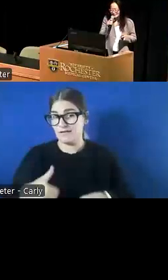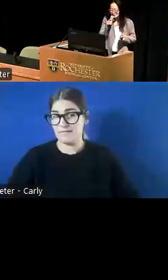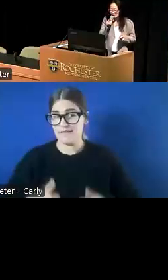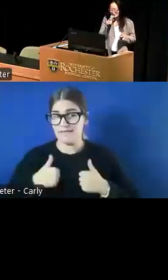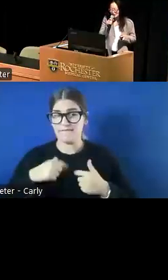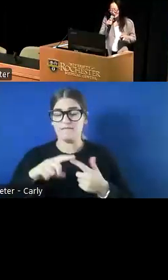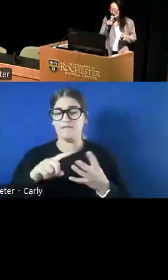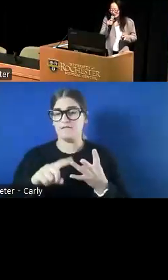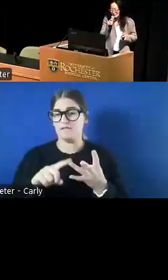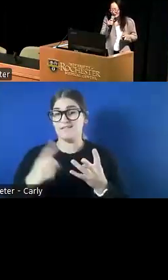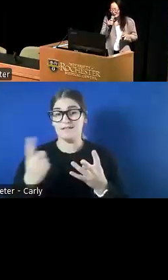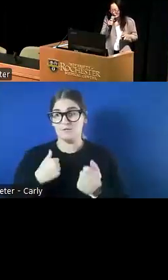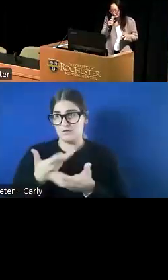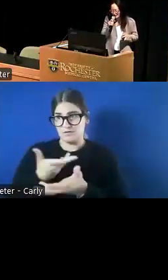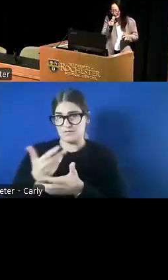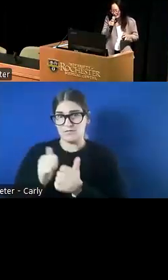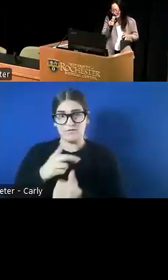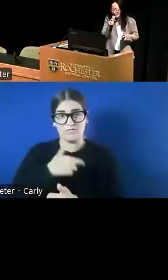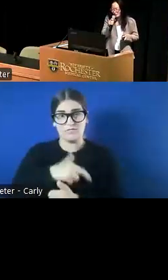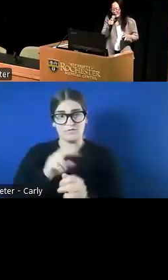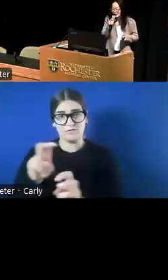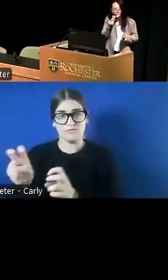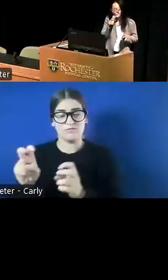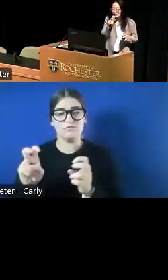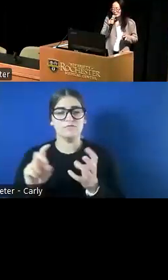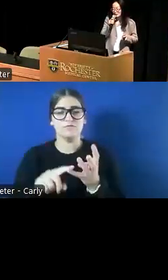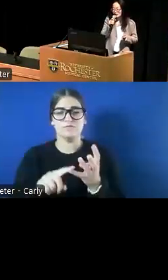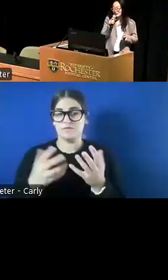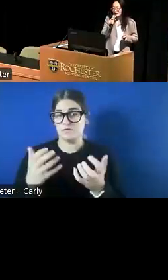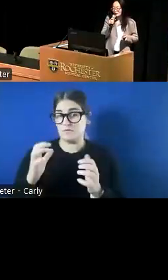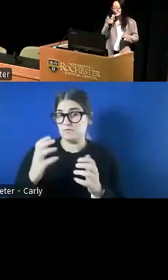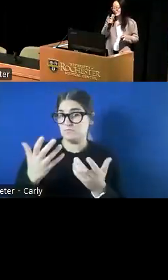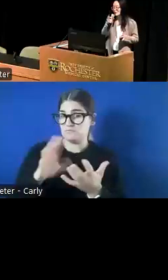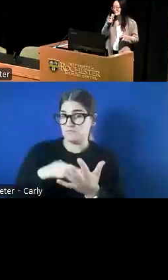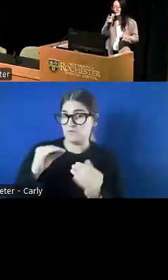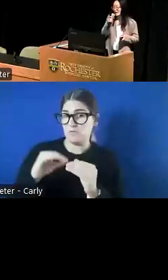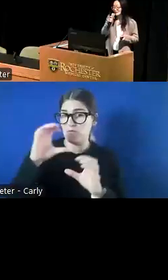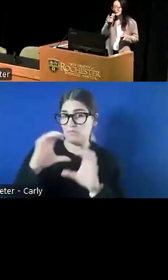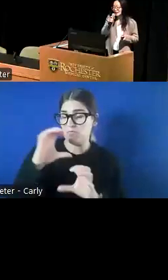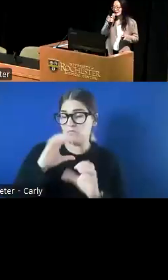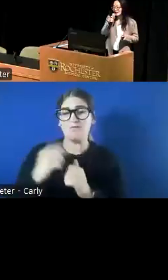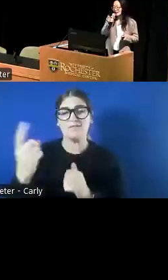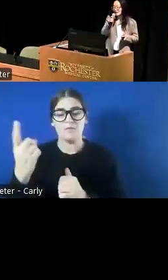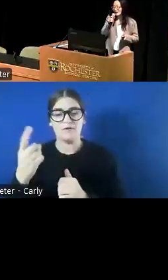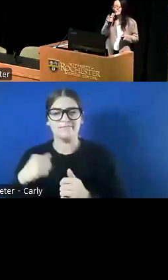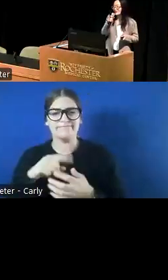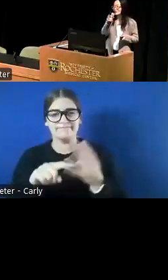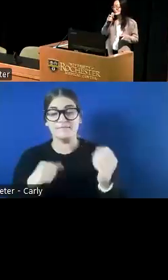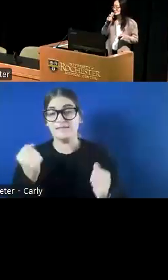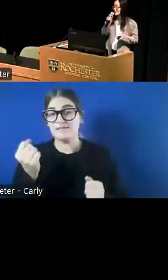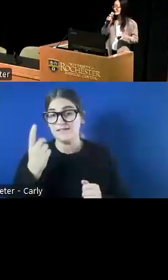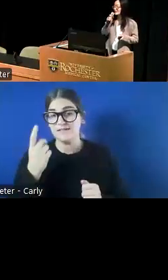do you have someone to talk to about religious matters? Would you like to explore religious matters with someone? And I understand that you have